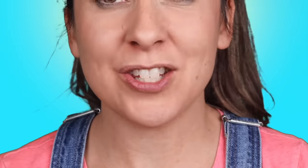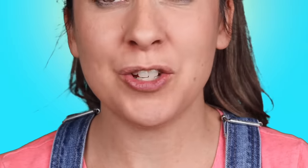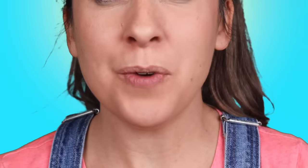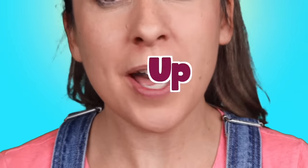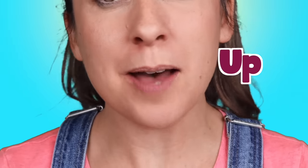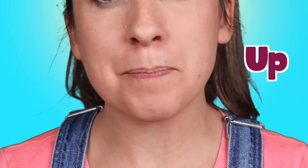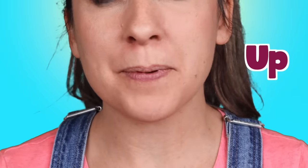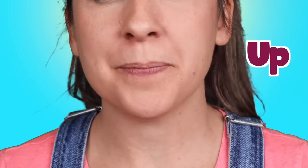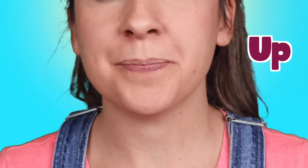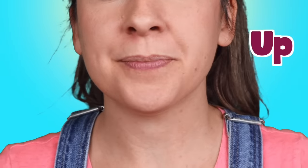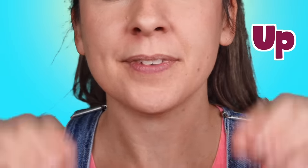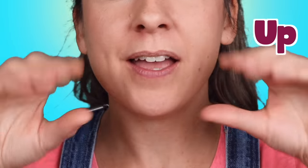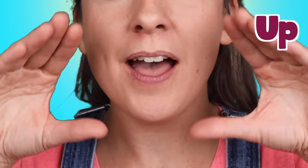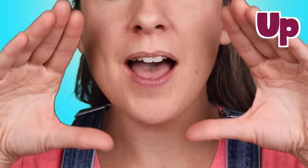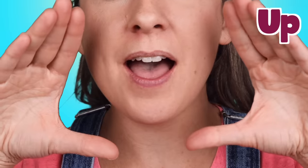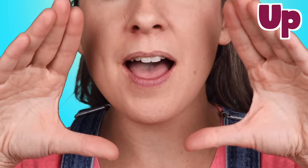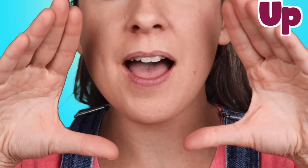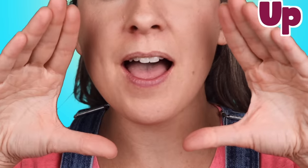let's do up.